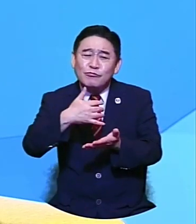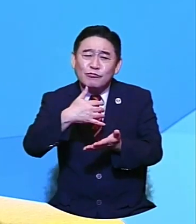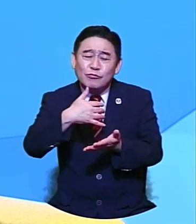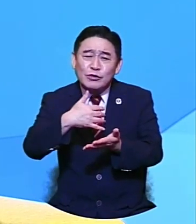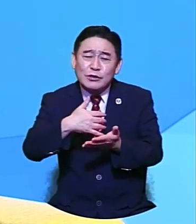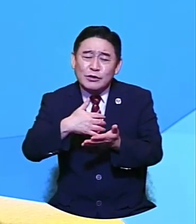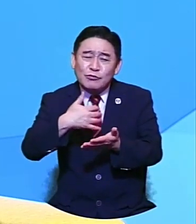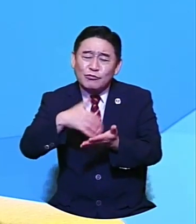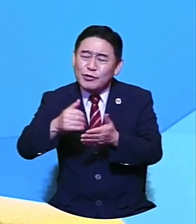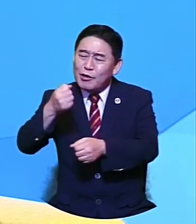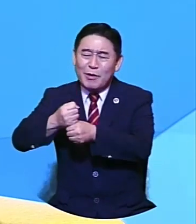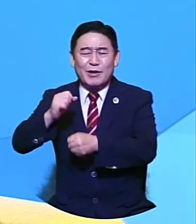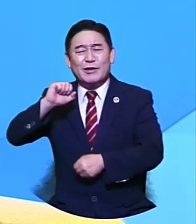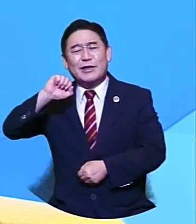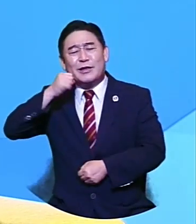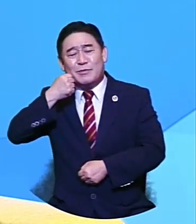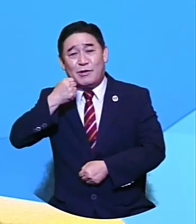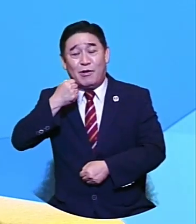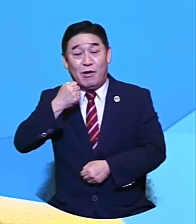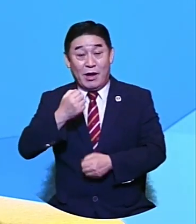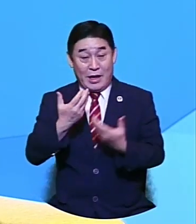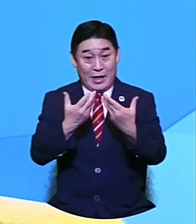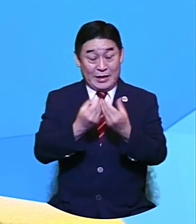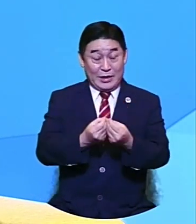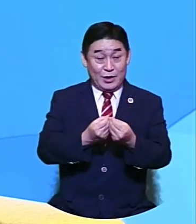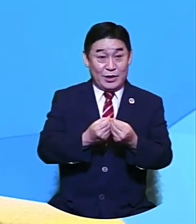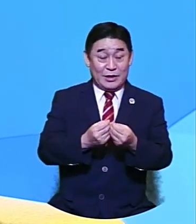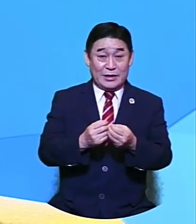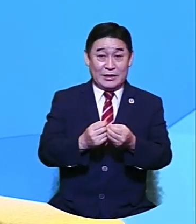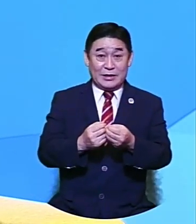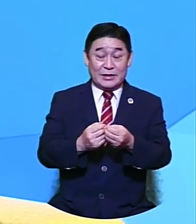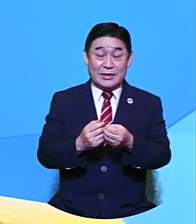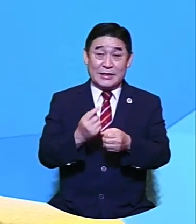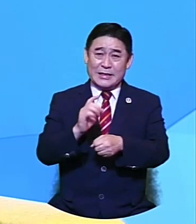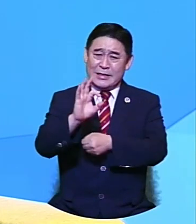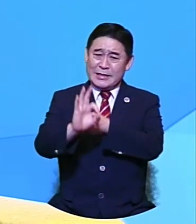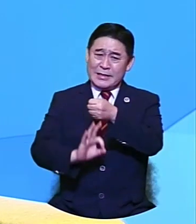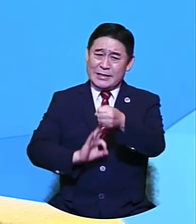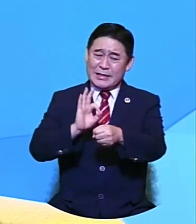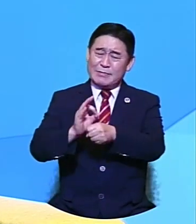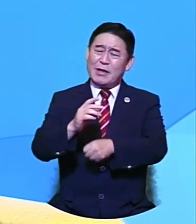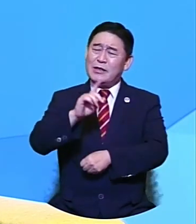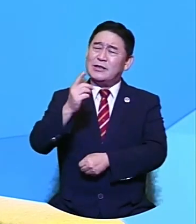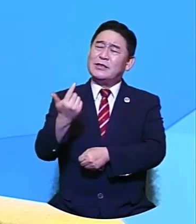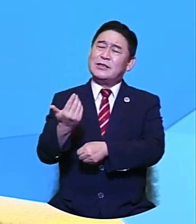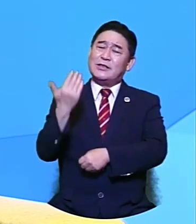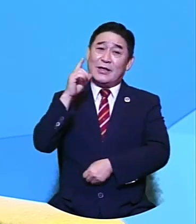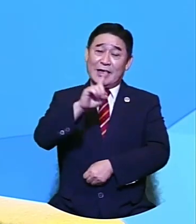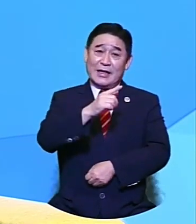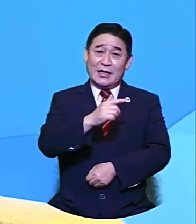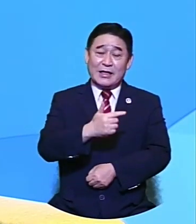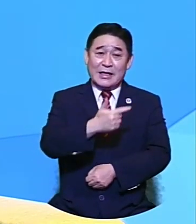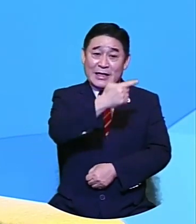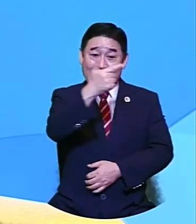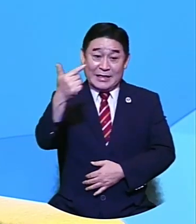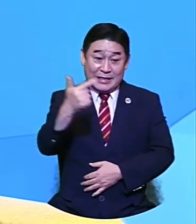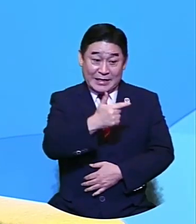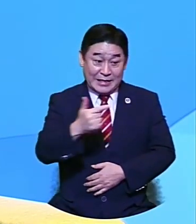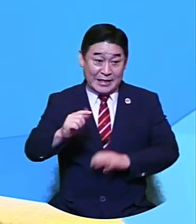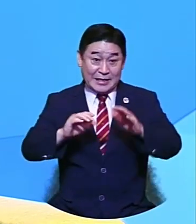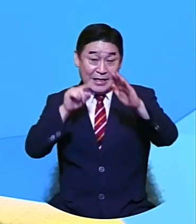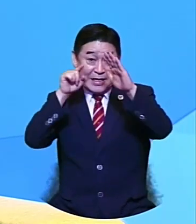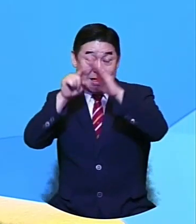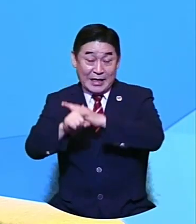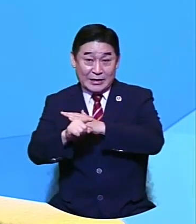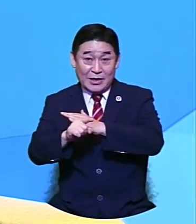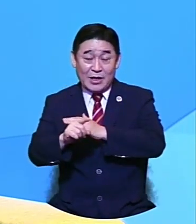years ago, and if I taught them that how to use those kind of digital devices, how to program it to the